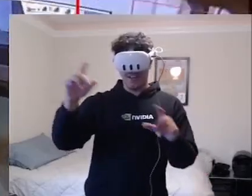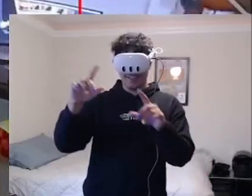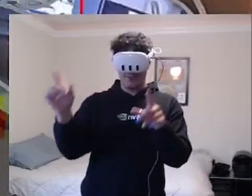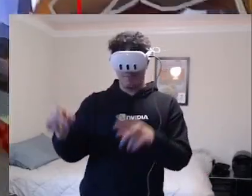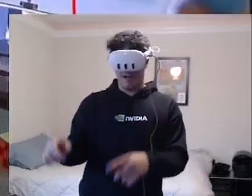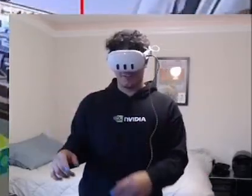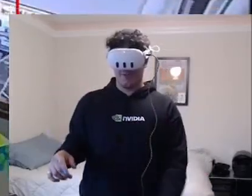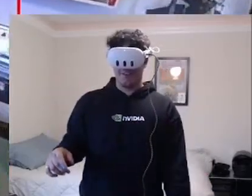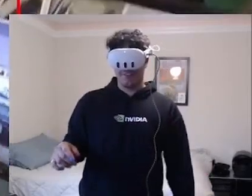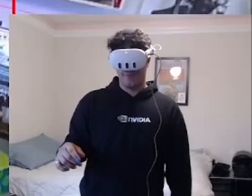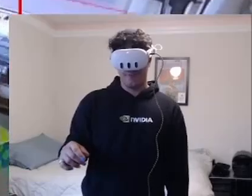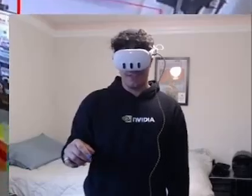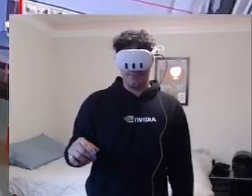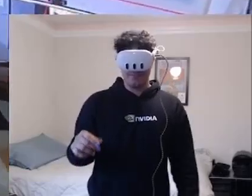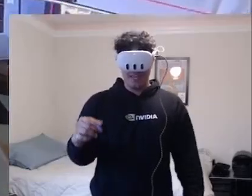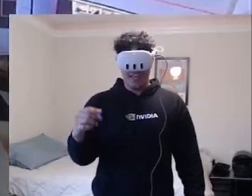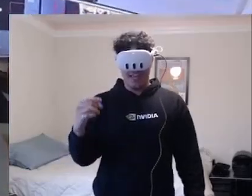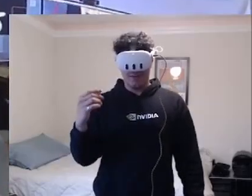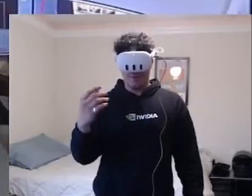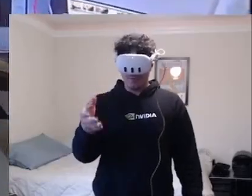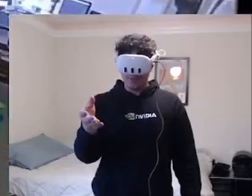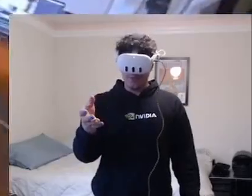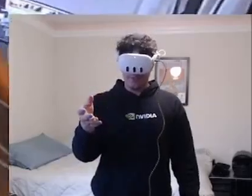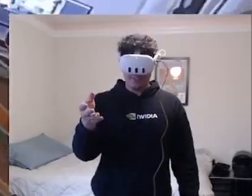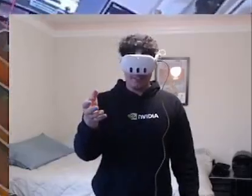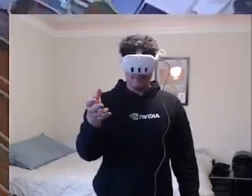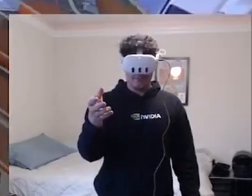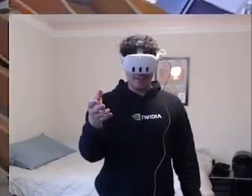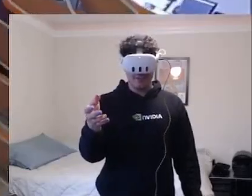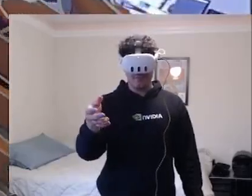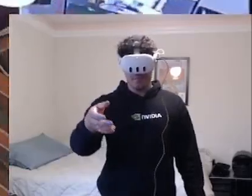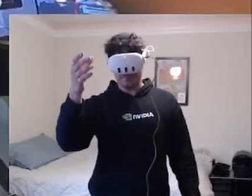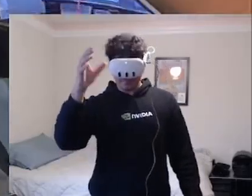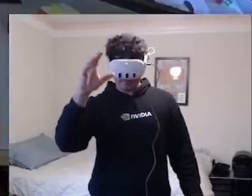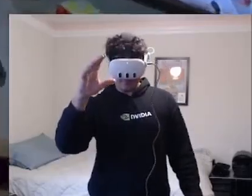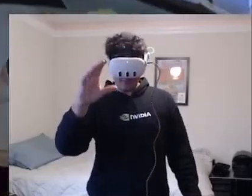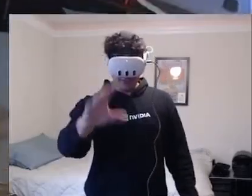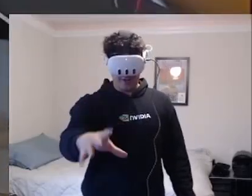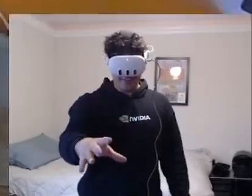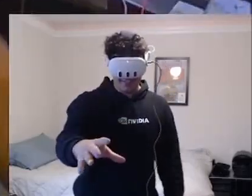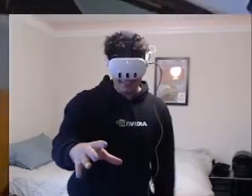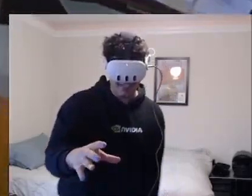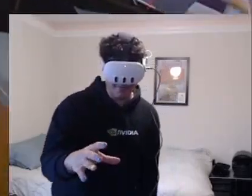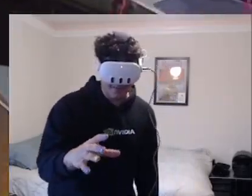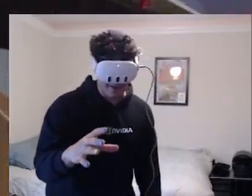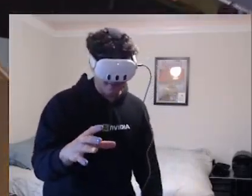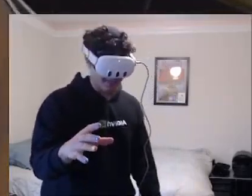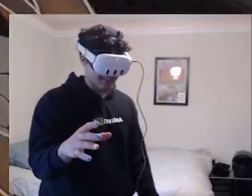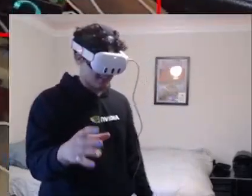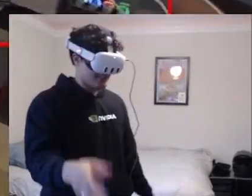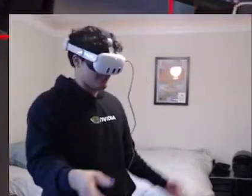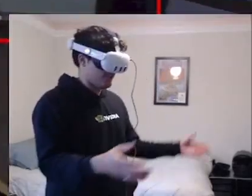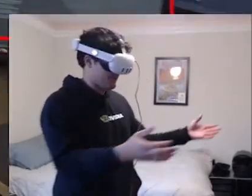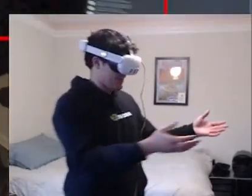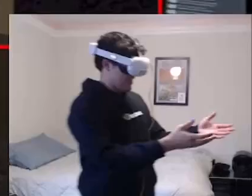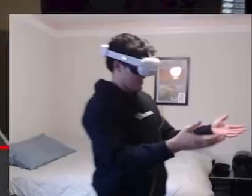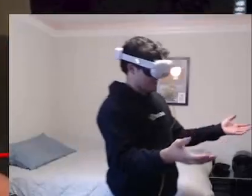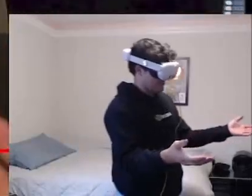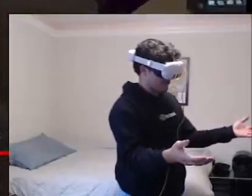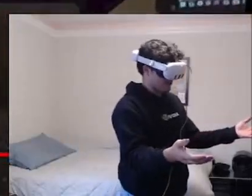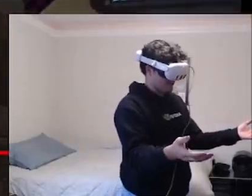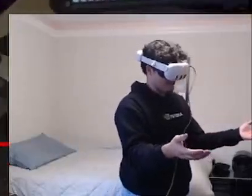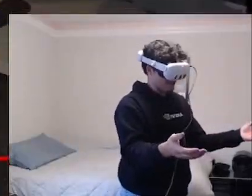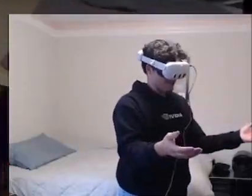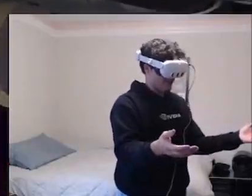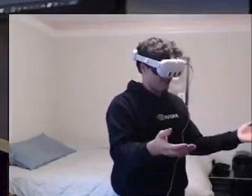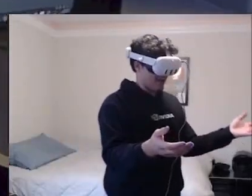draw a nice little box around it for me. And what we're doing with this information, translating the name of that object into